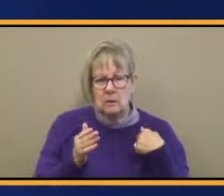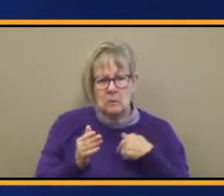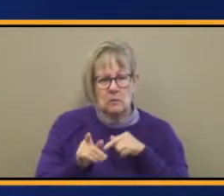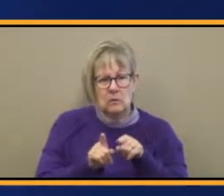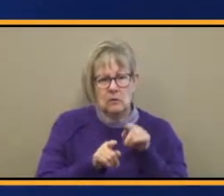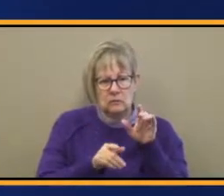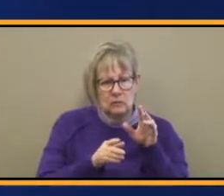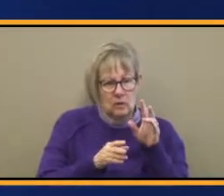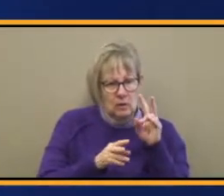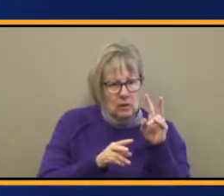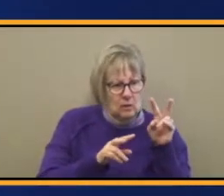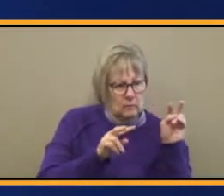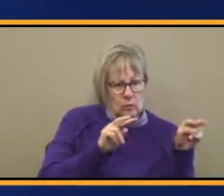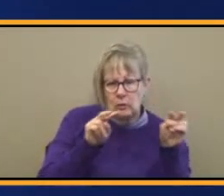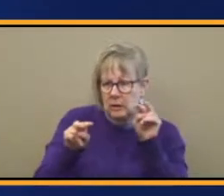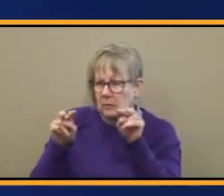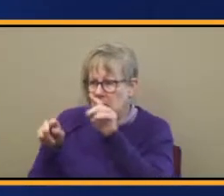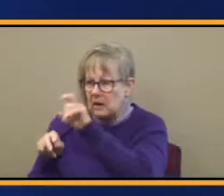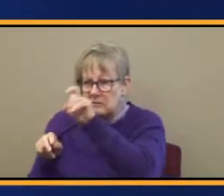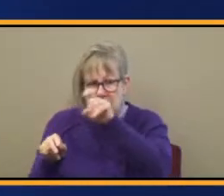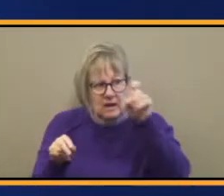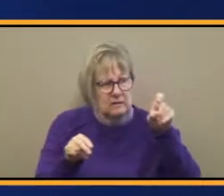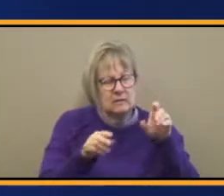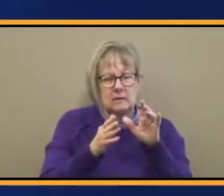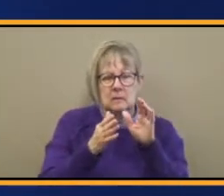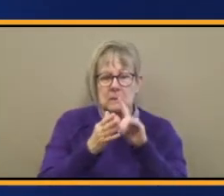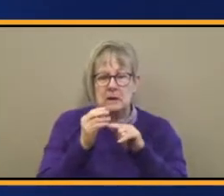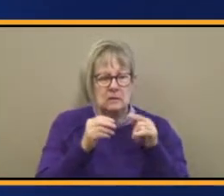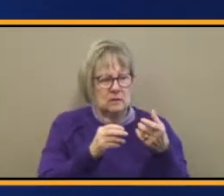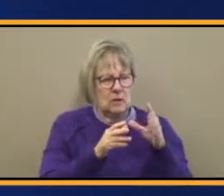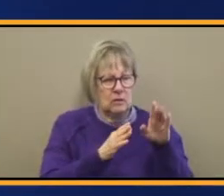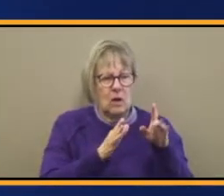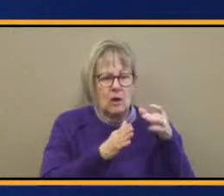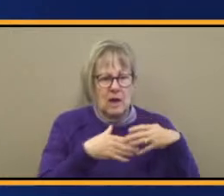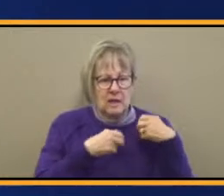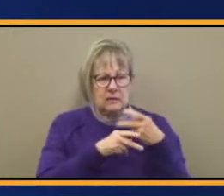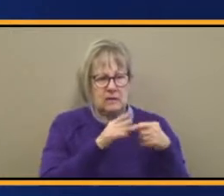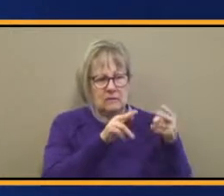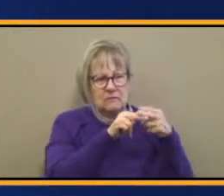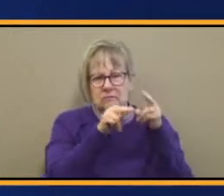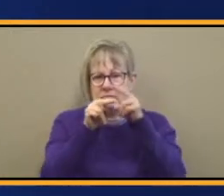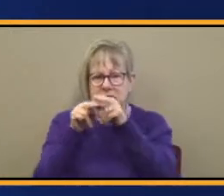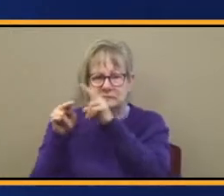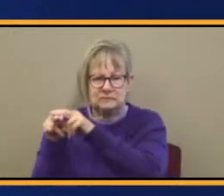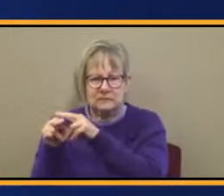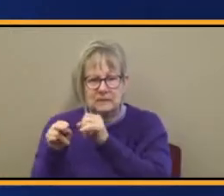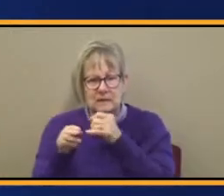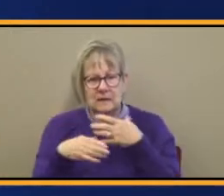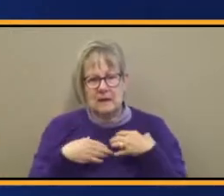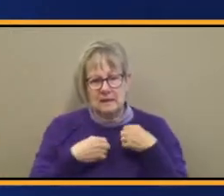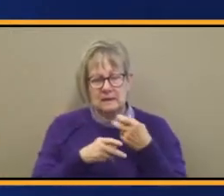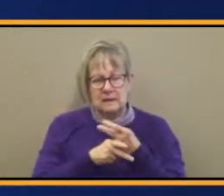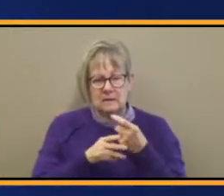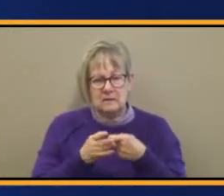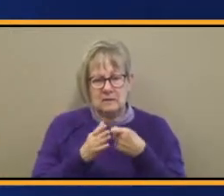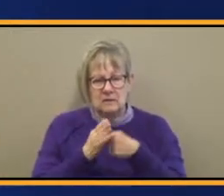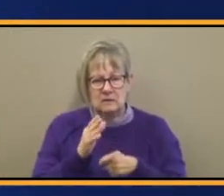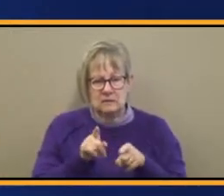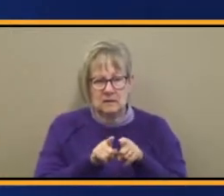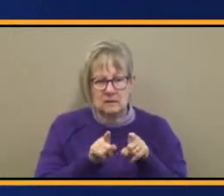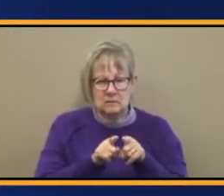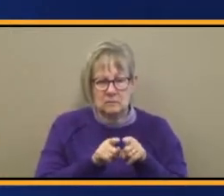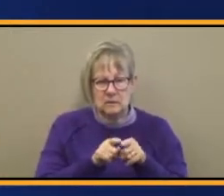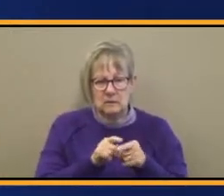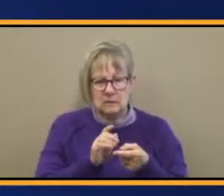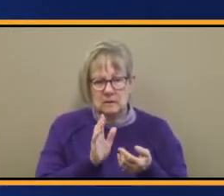at in Texas as far as rising healthcare costs. So it's just our normal cost associated with refreshing the